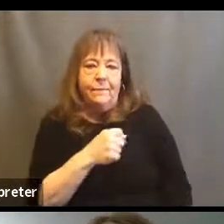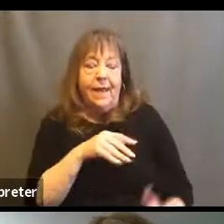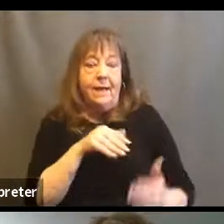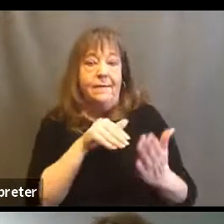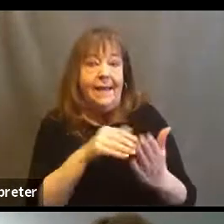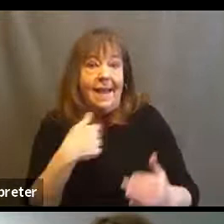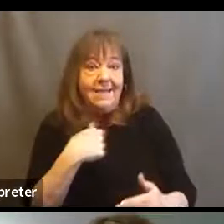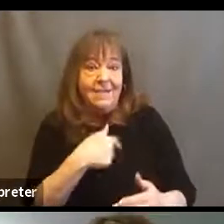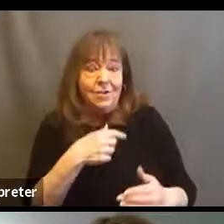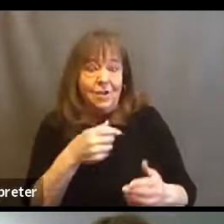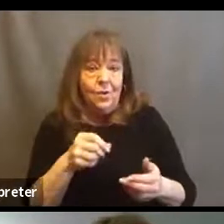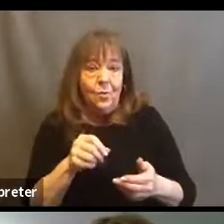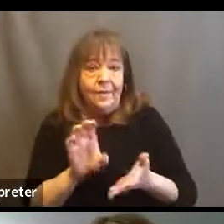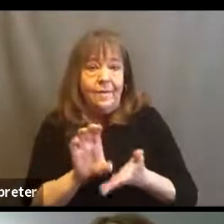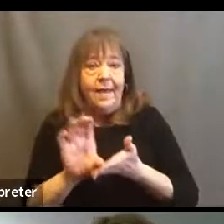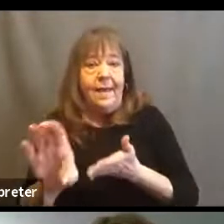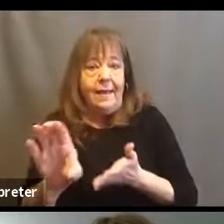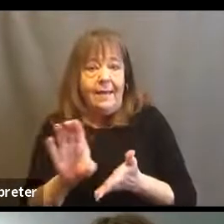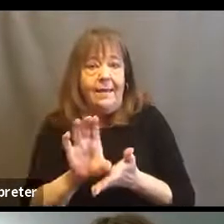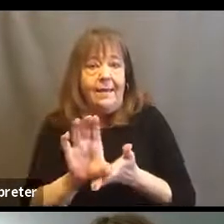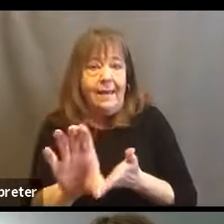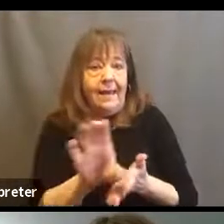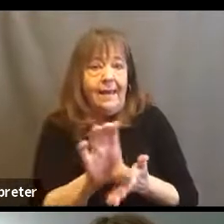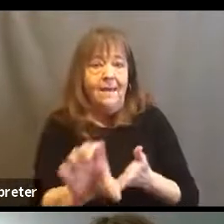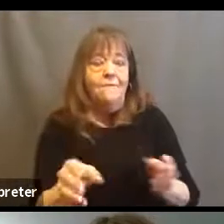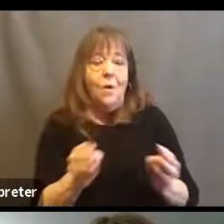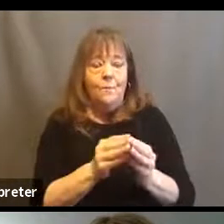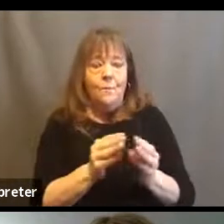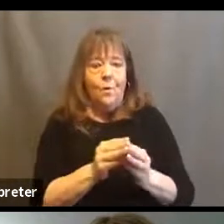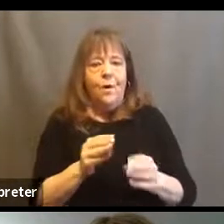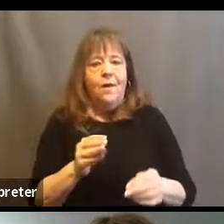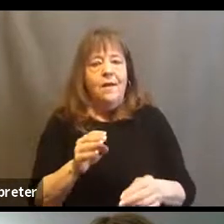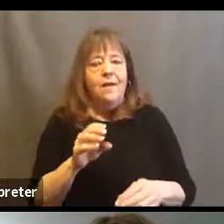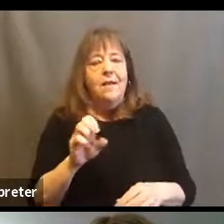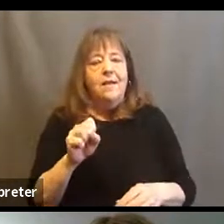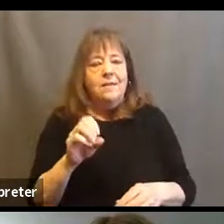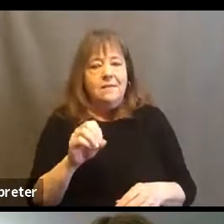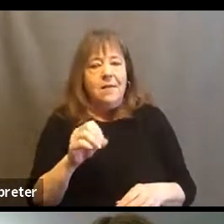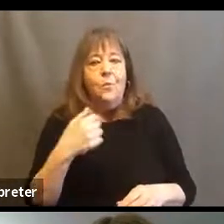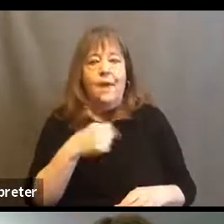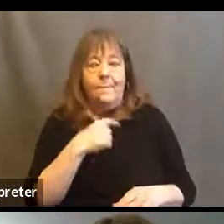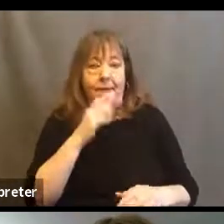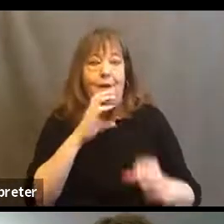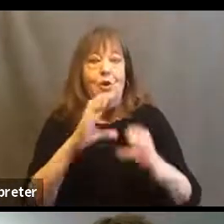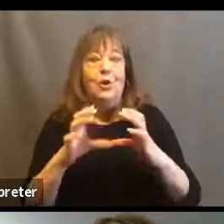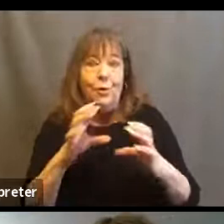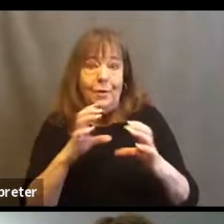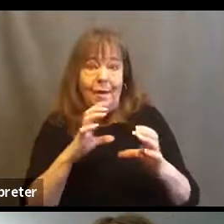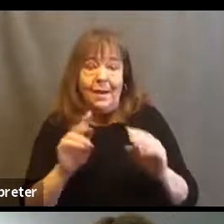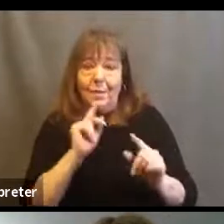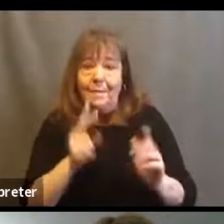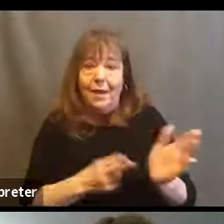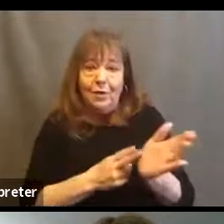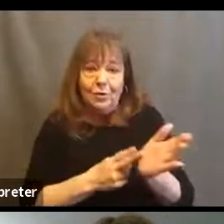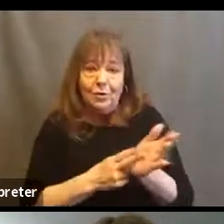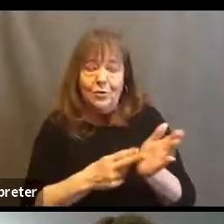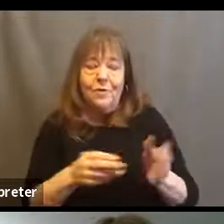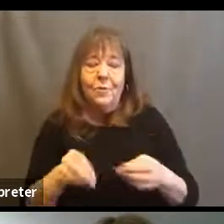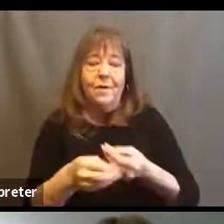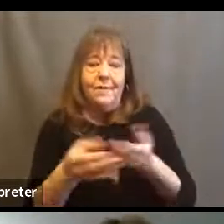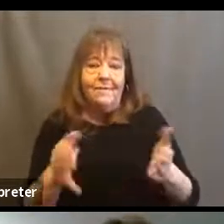make an allocation decision for the coming week. So we've been over communicating about all of that as well.